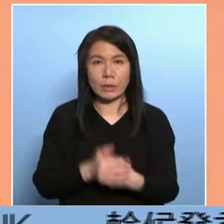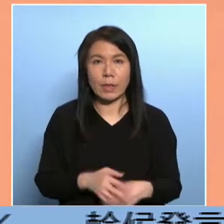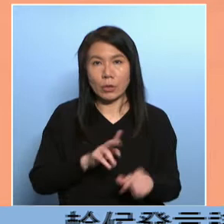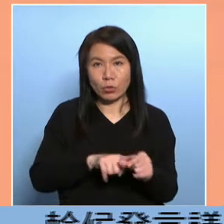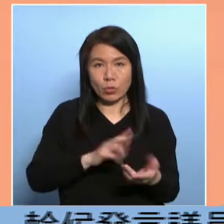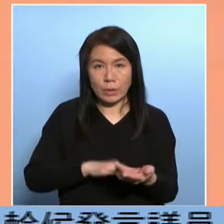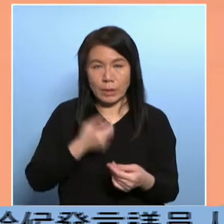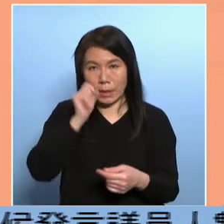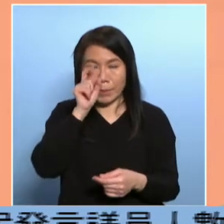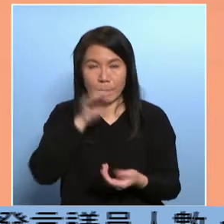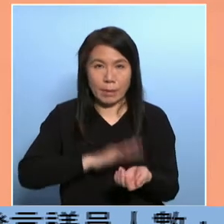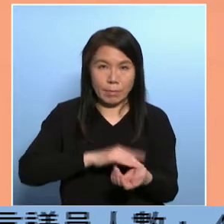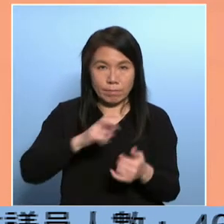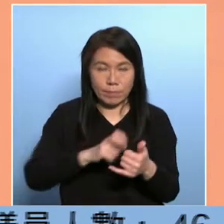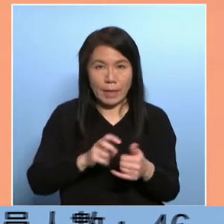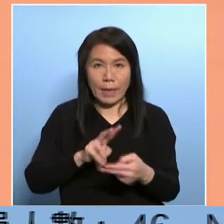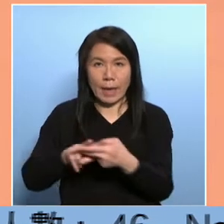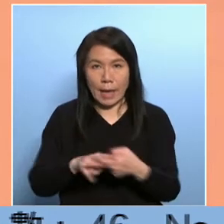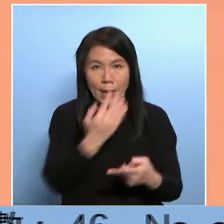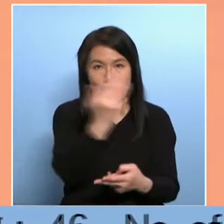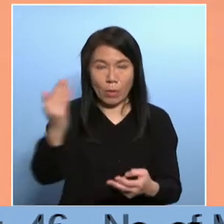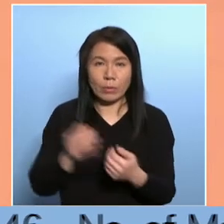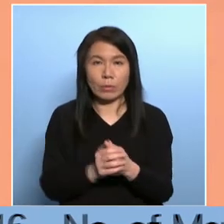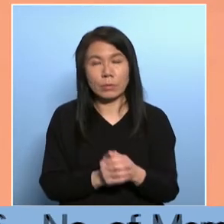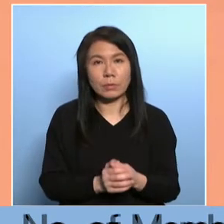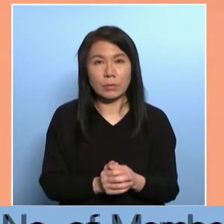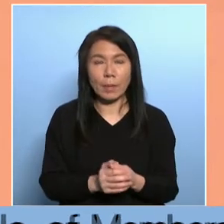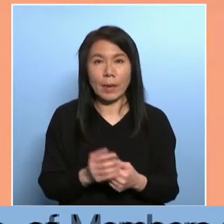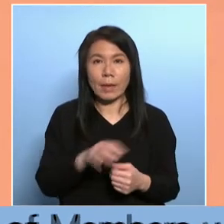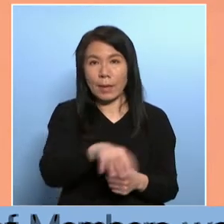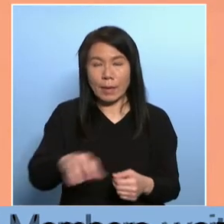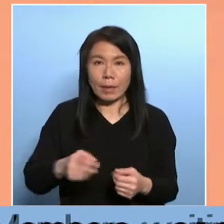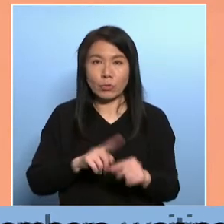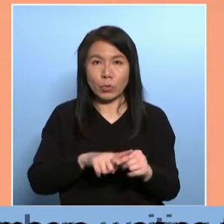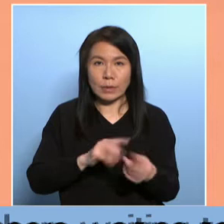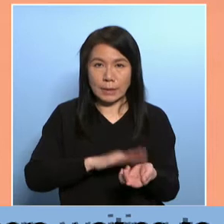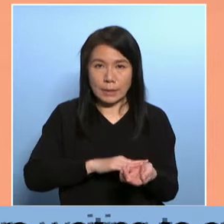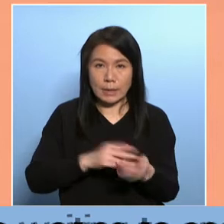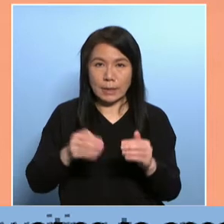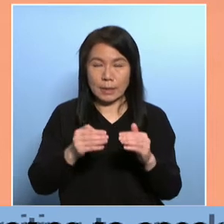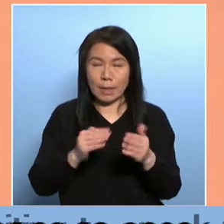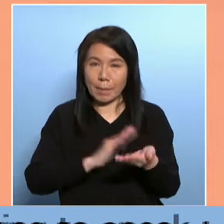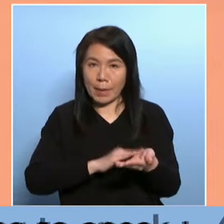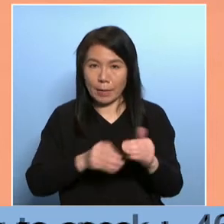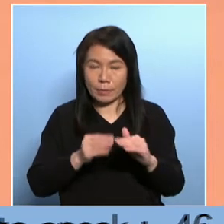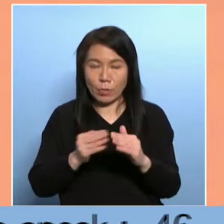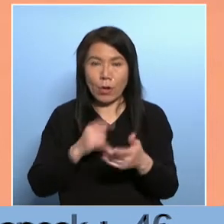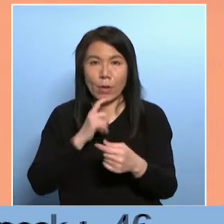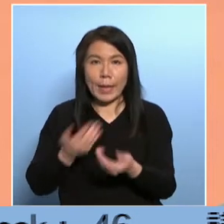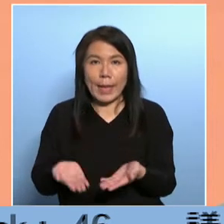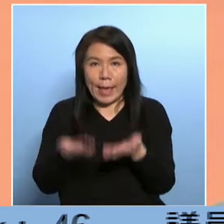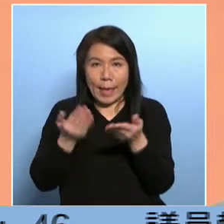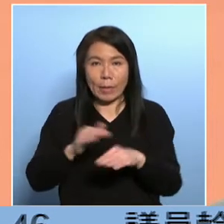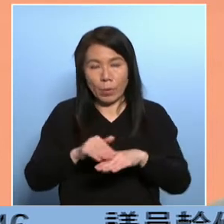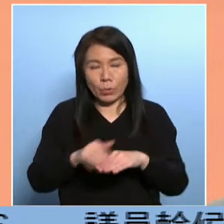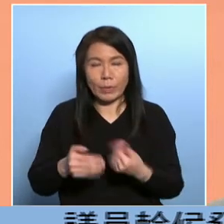alone. In fact, there's already special Chinese medicine service, say at the AWE treatment facilities